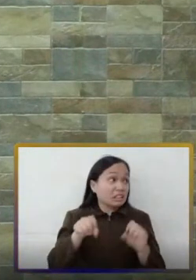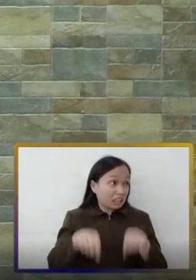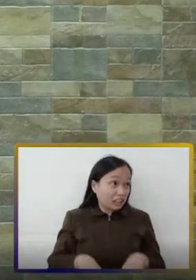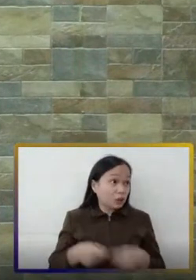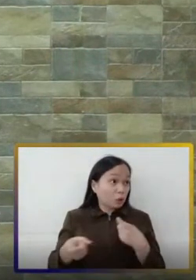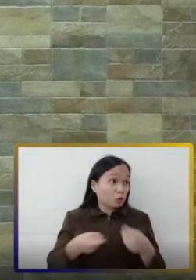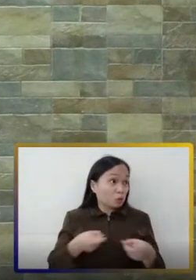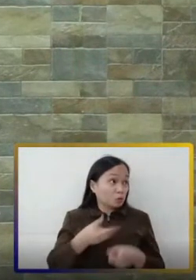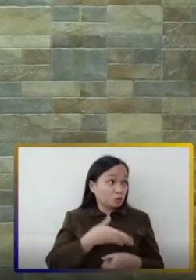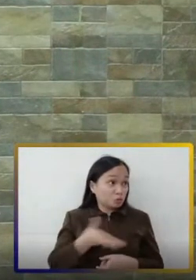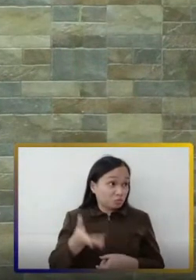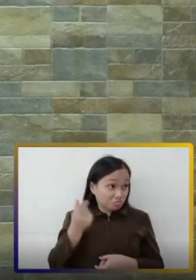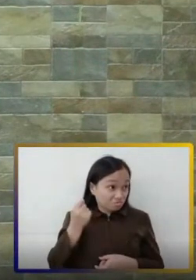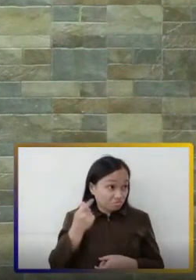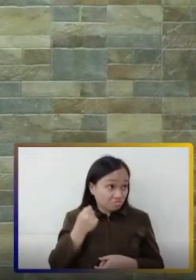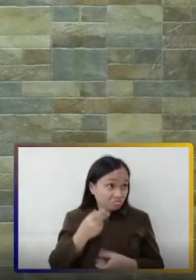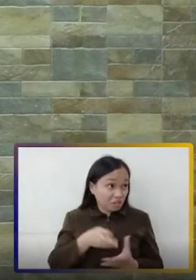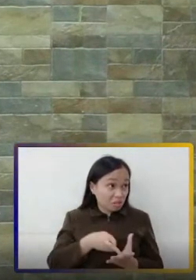honestly.